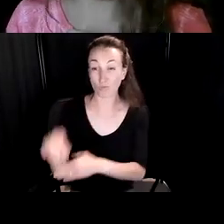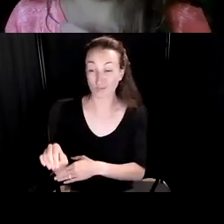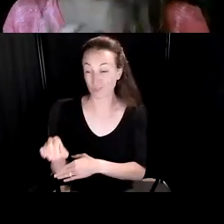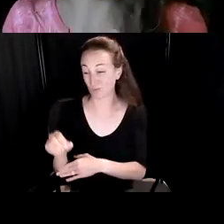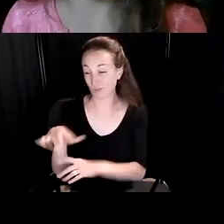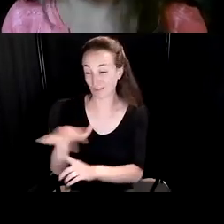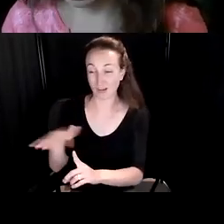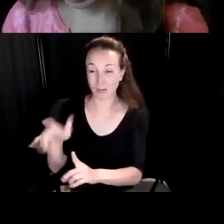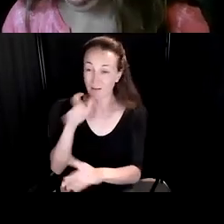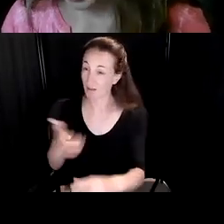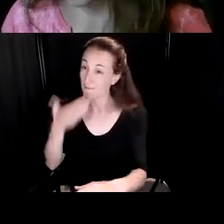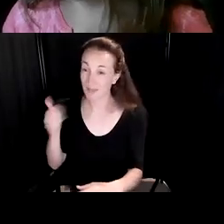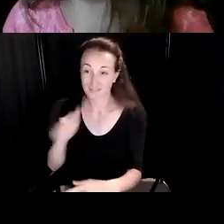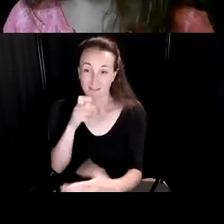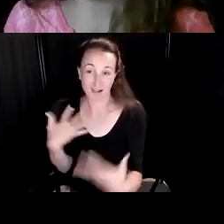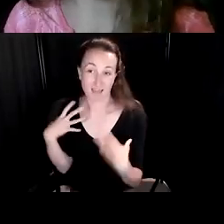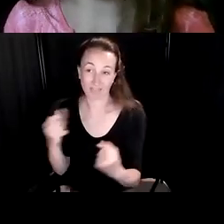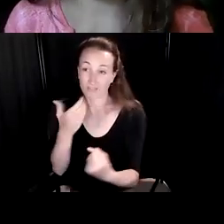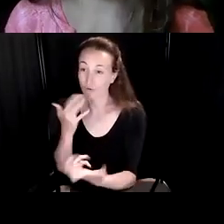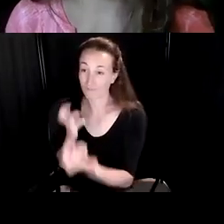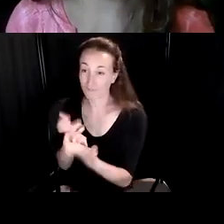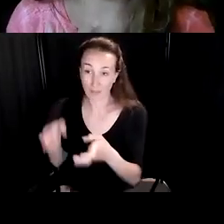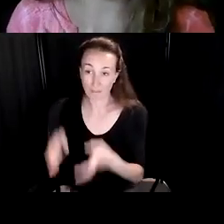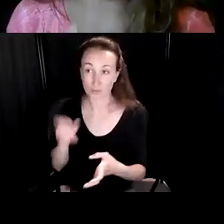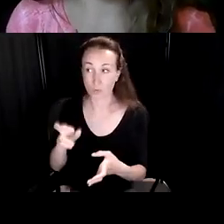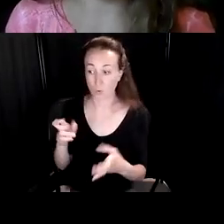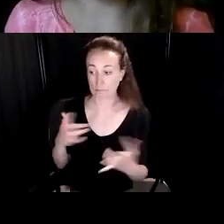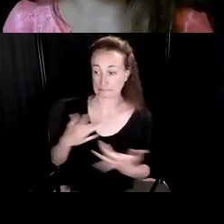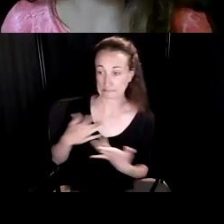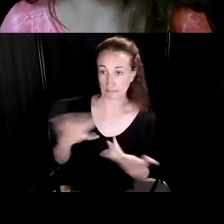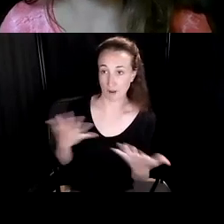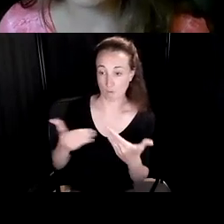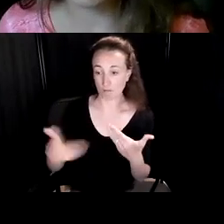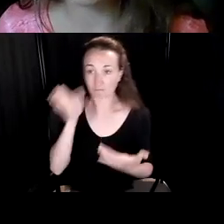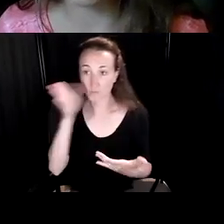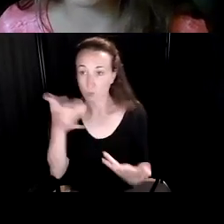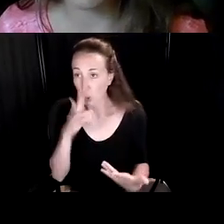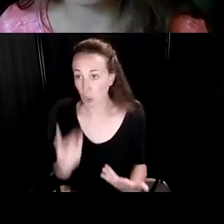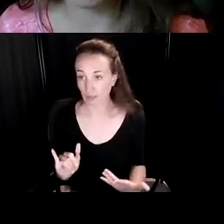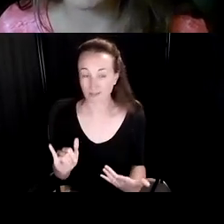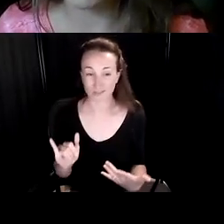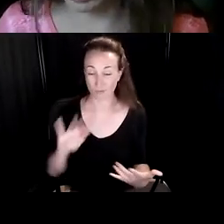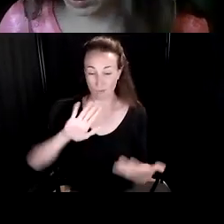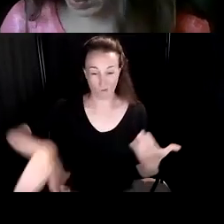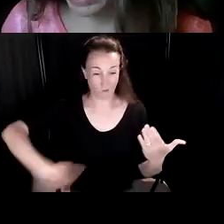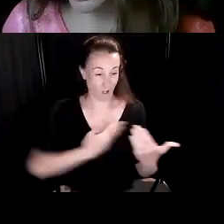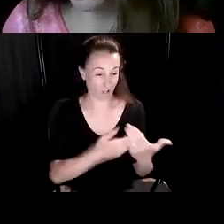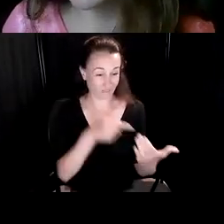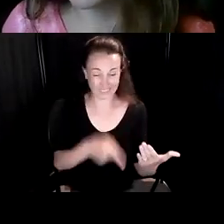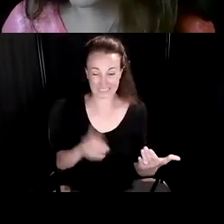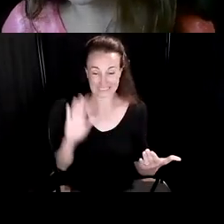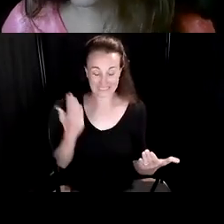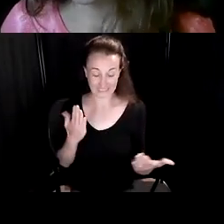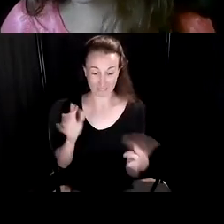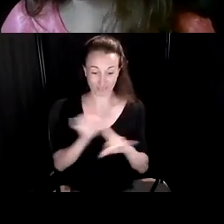and worrying about the future. So overall, this feels like a bit of a recipe of disaster for many young adults with mental